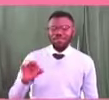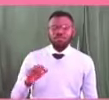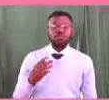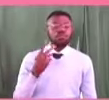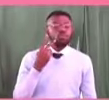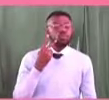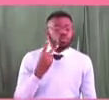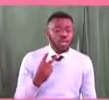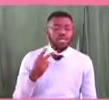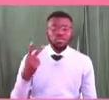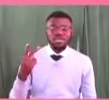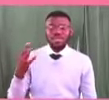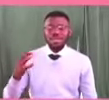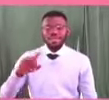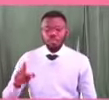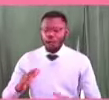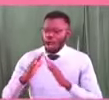223,000 vulnerable households